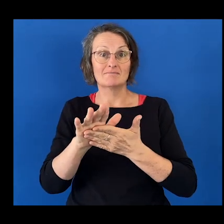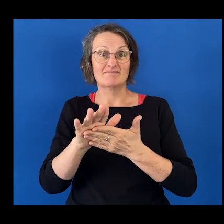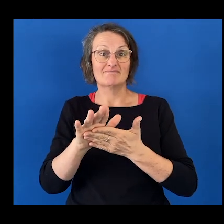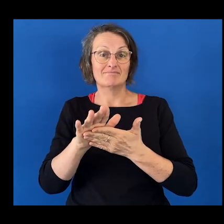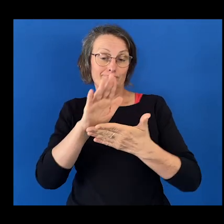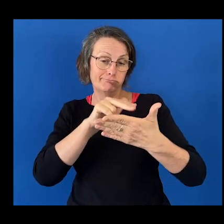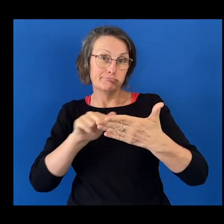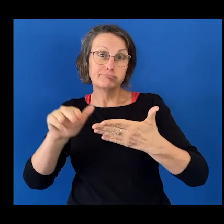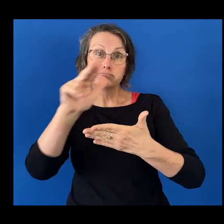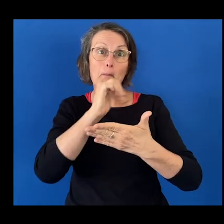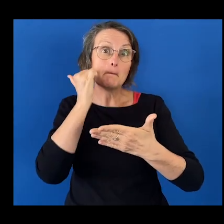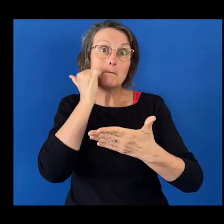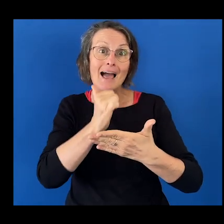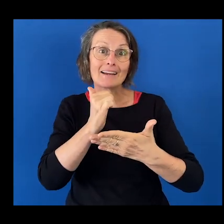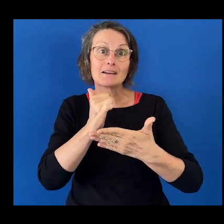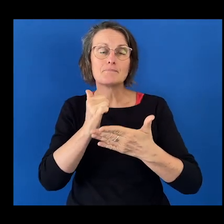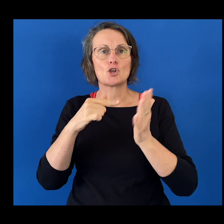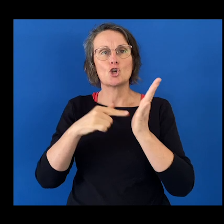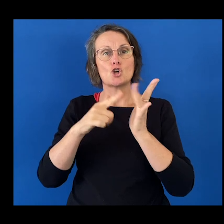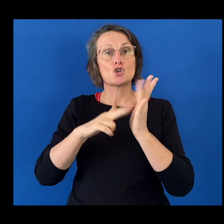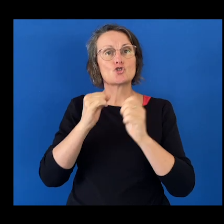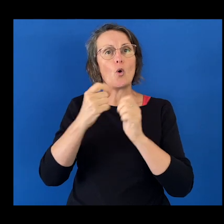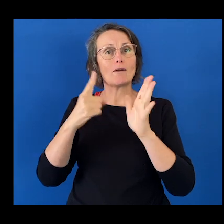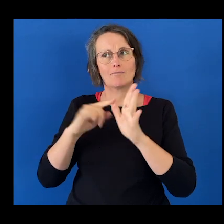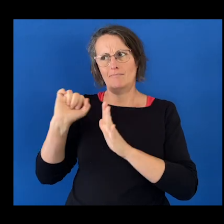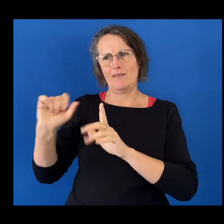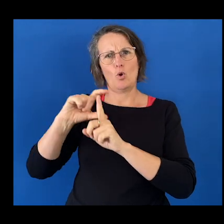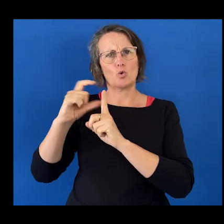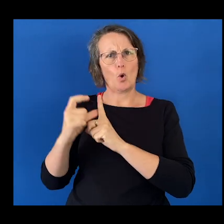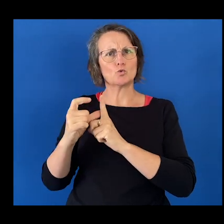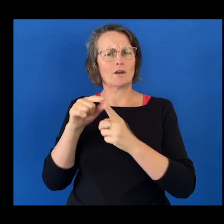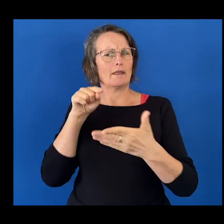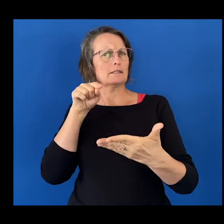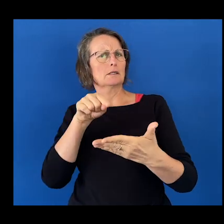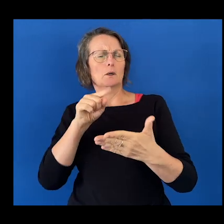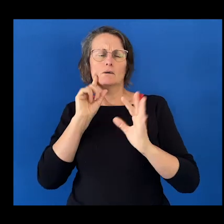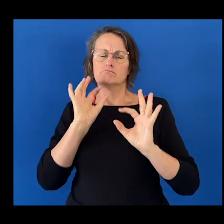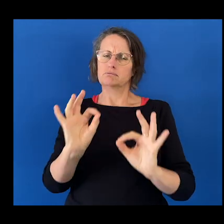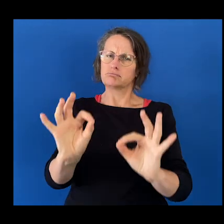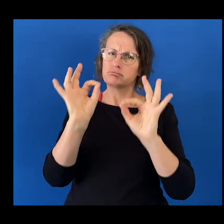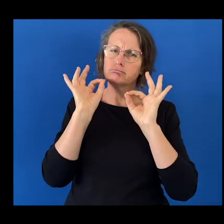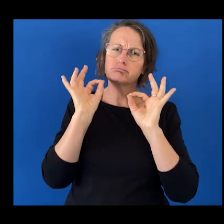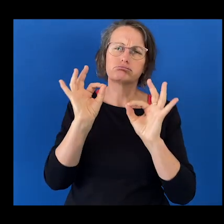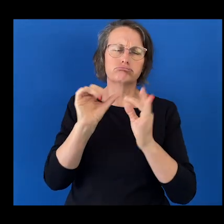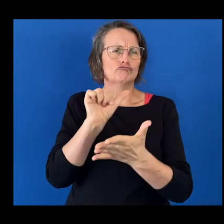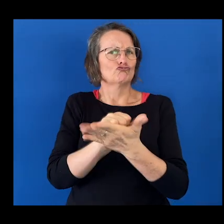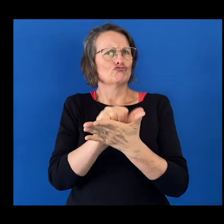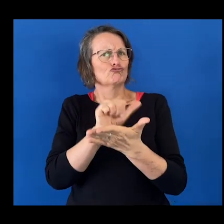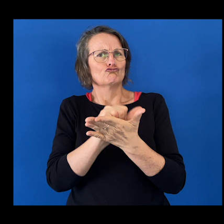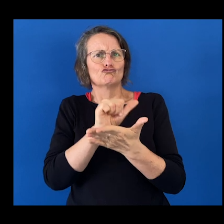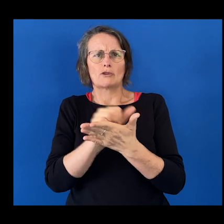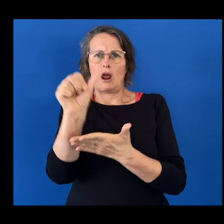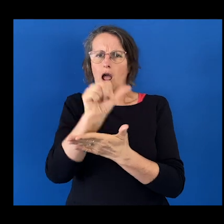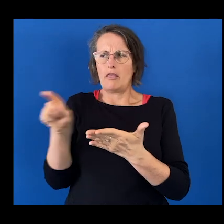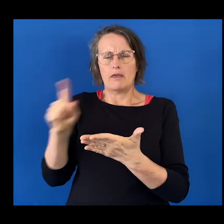black. And in Tongan tradition, they're the most important, most sacred of